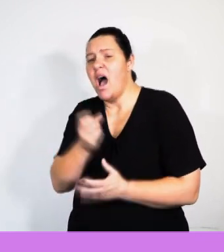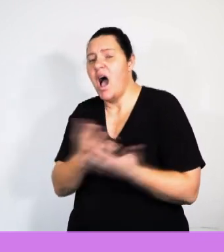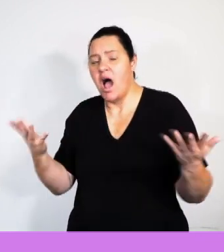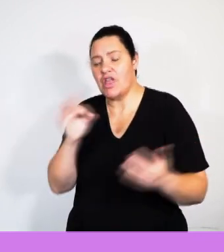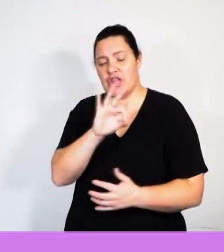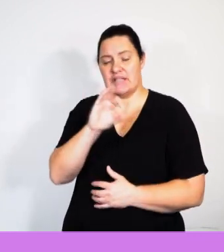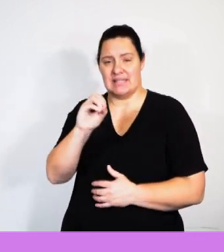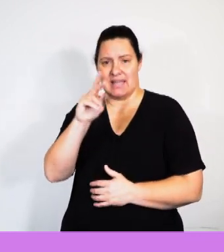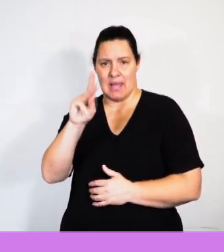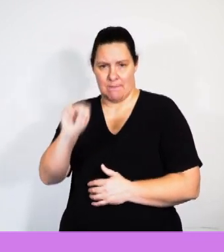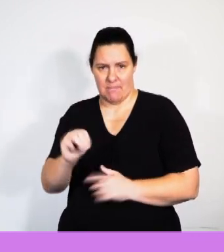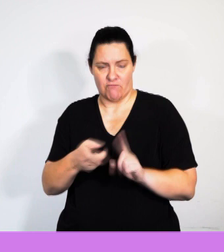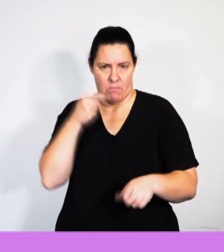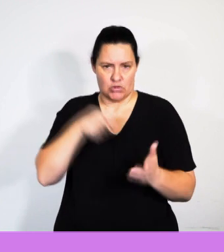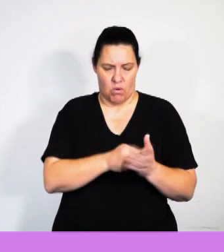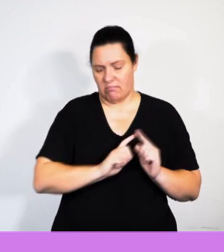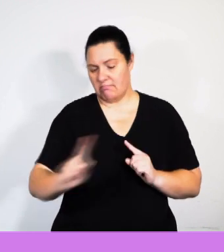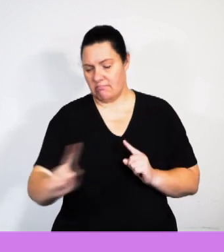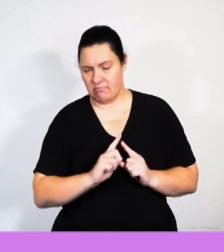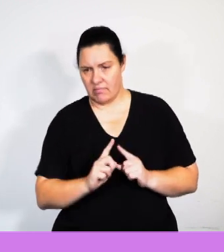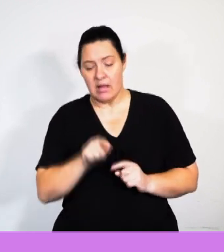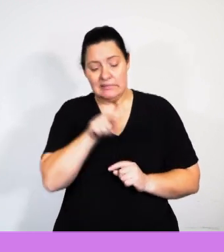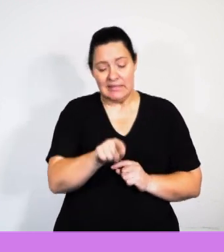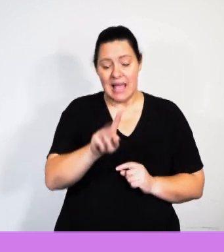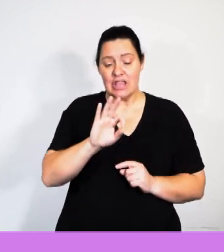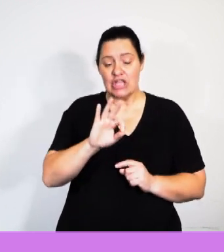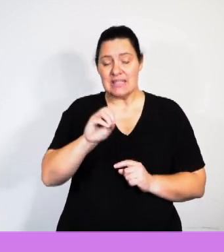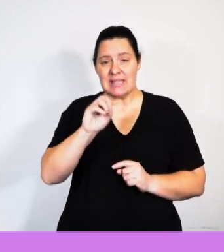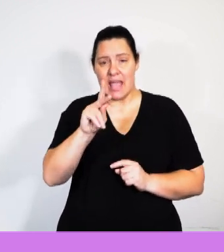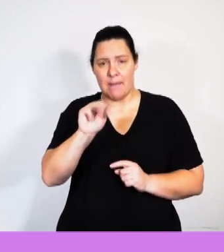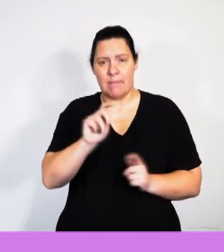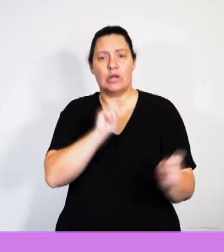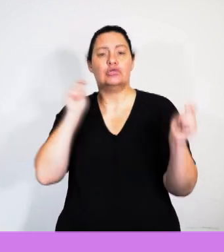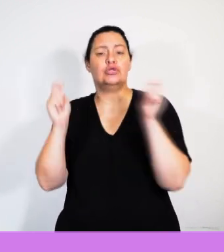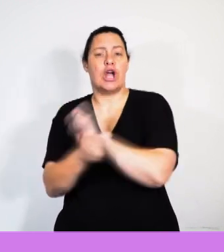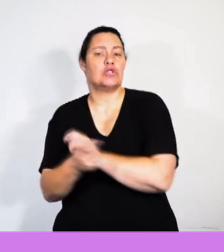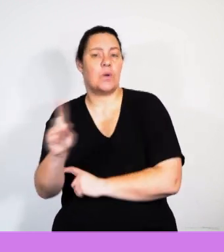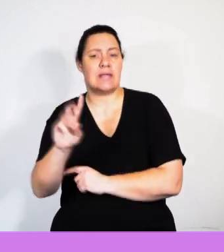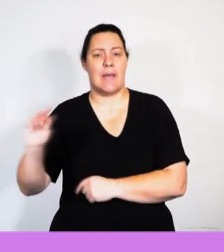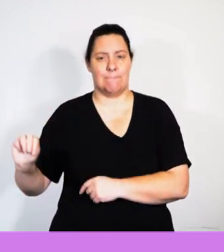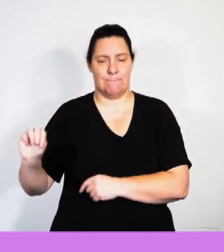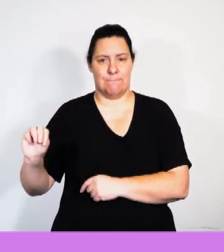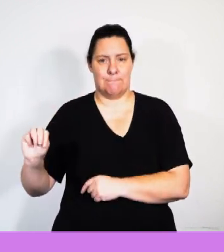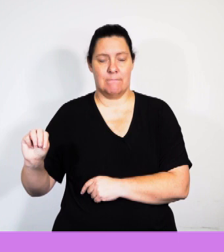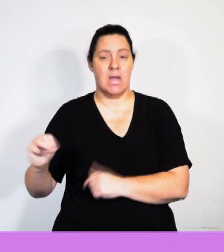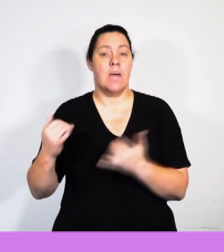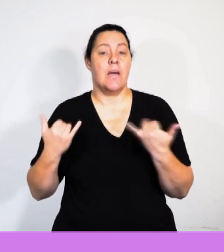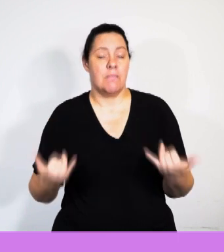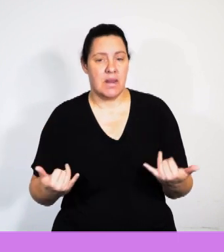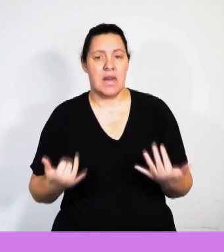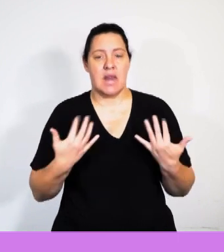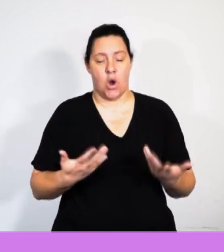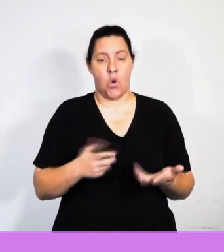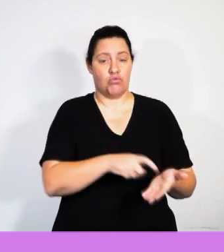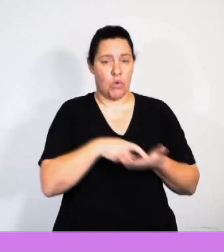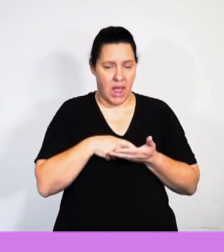30 kilometers away from the store. Convert the distance she will travel to meters. In other